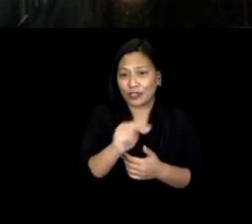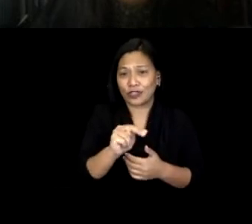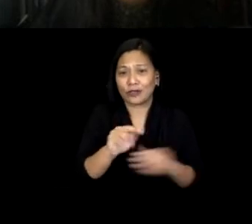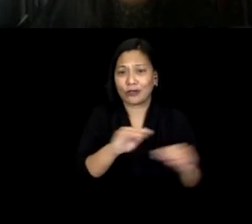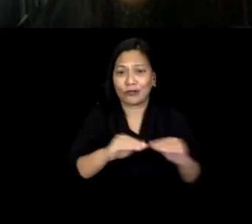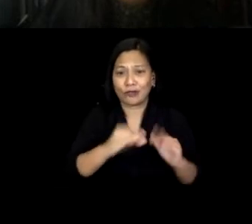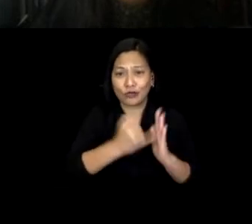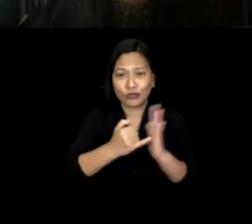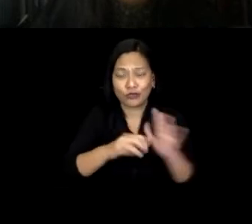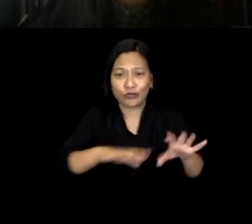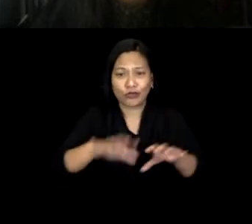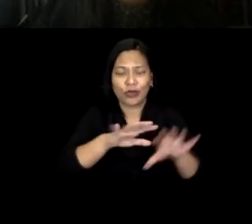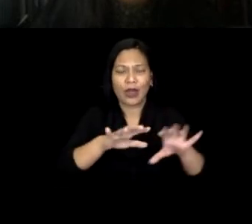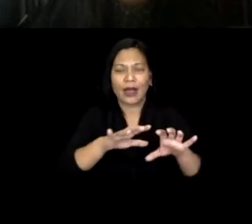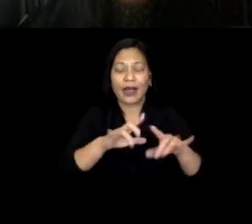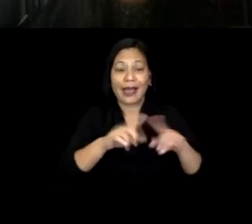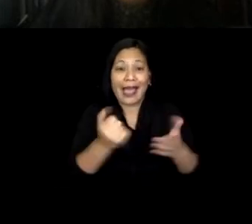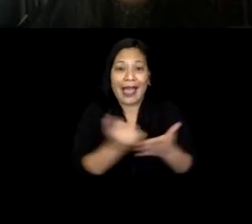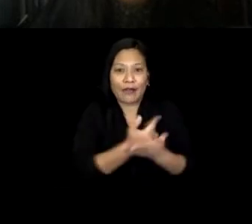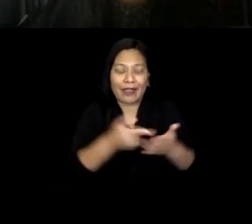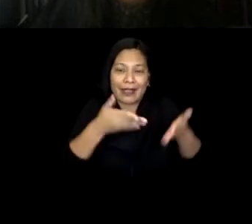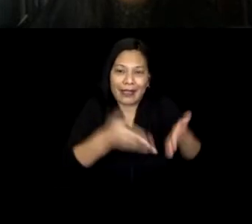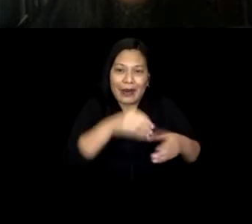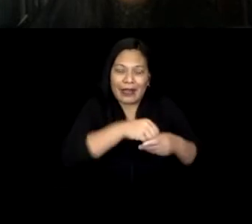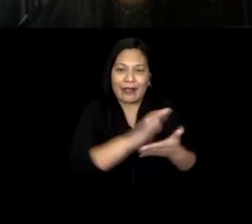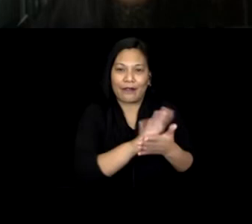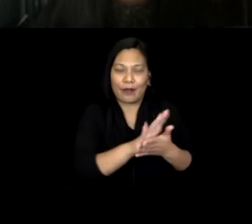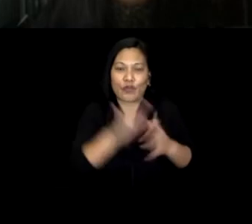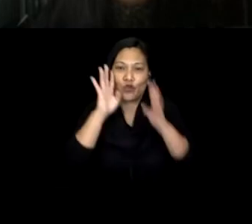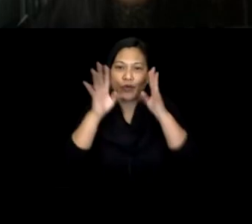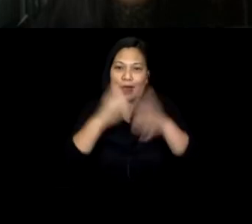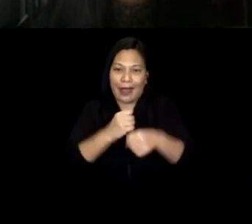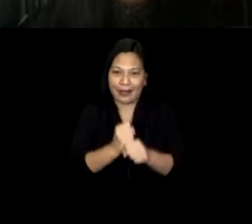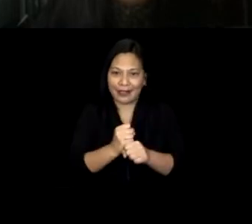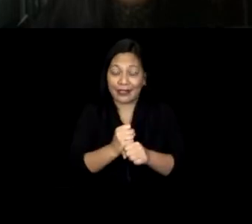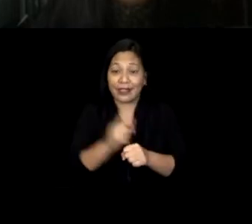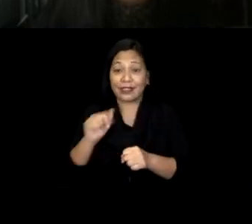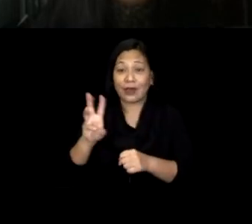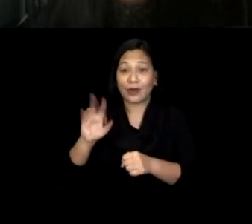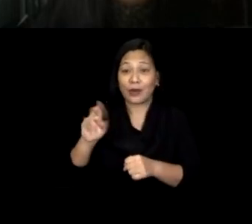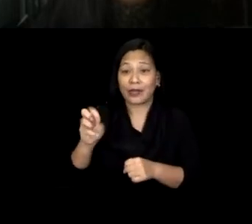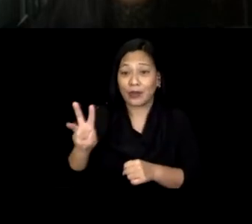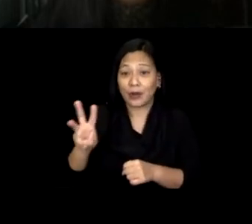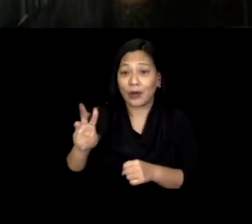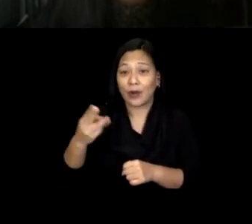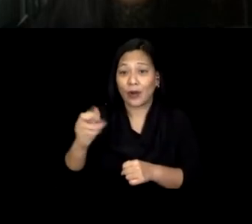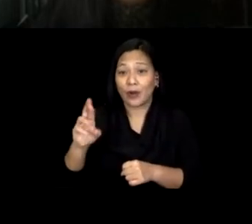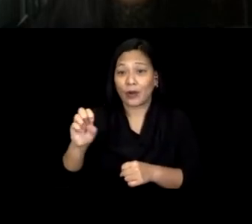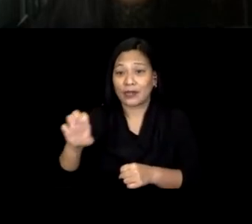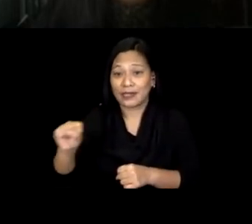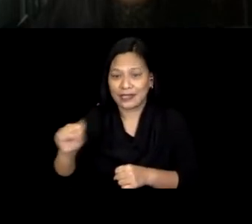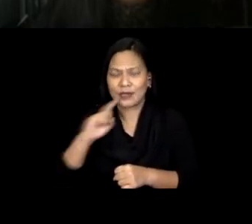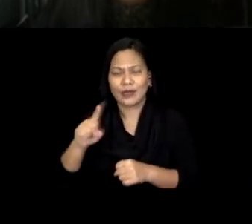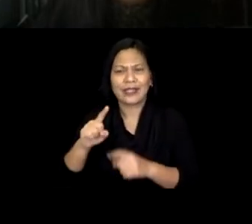is created, right? Everything that you want is created. So in Window Horses, I use a bunch of different techniques from